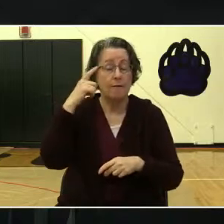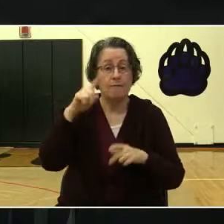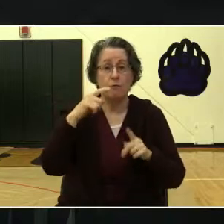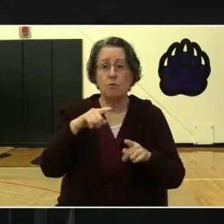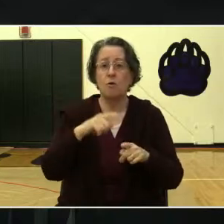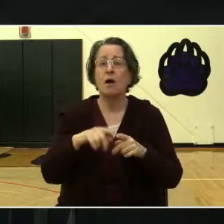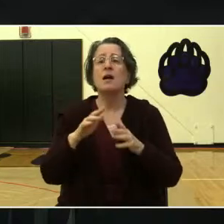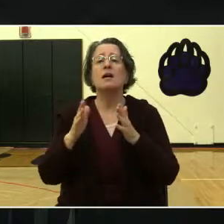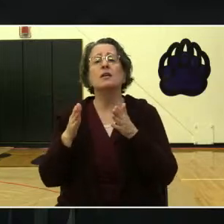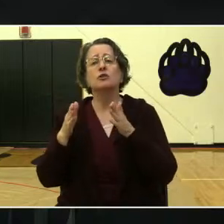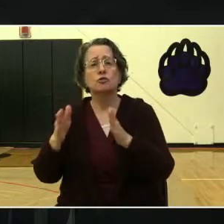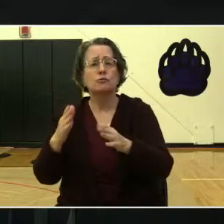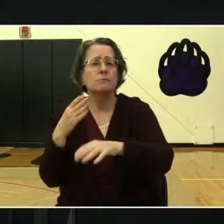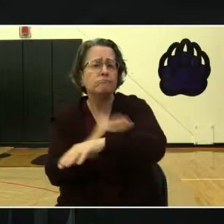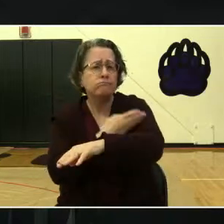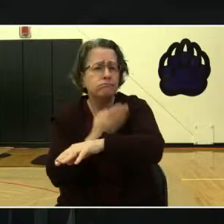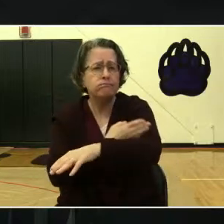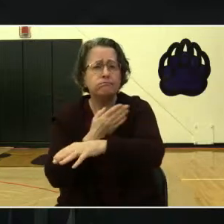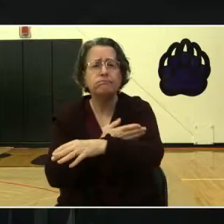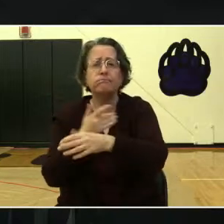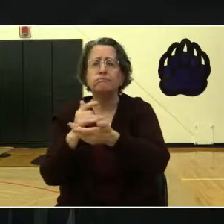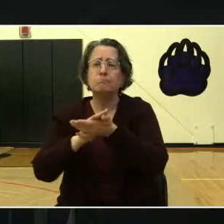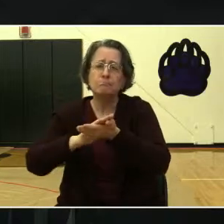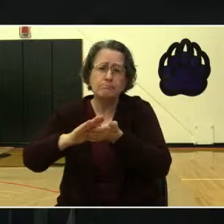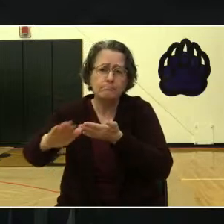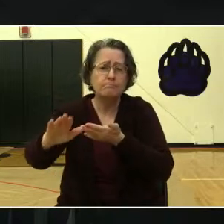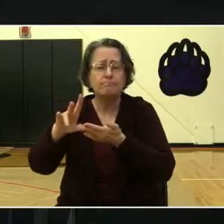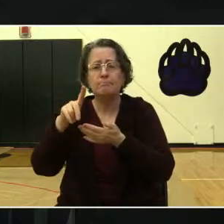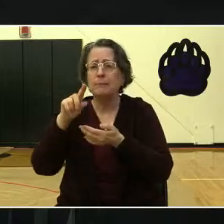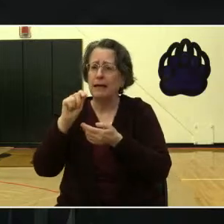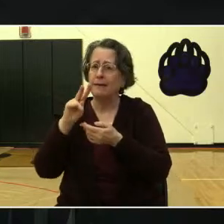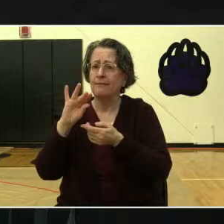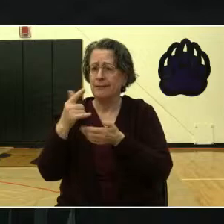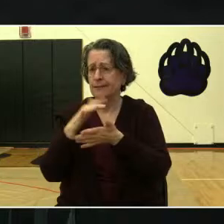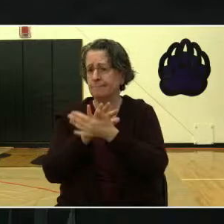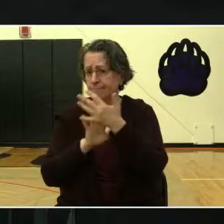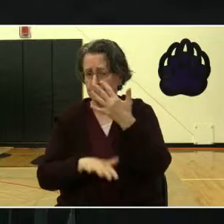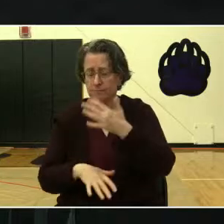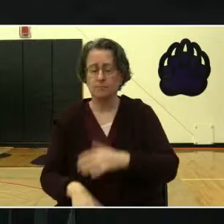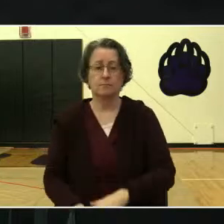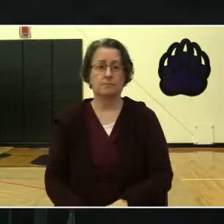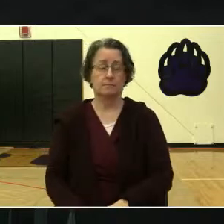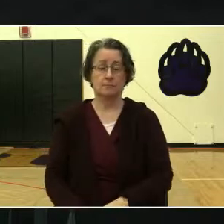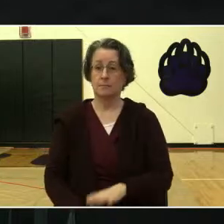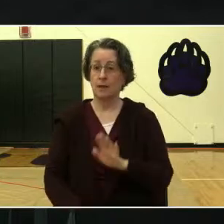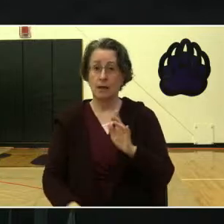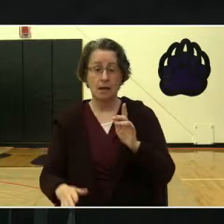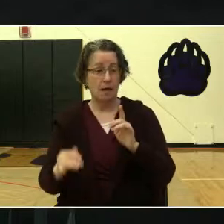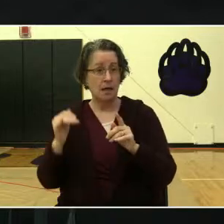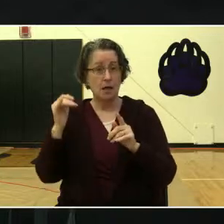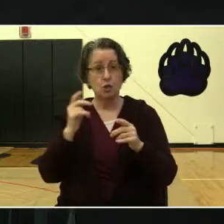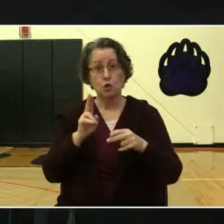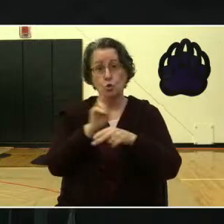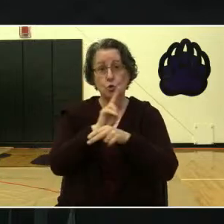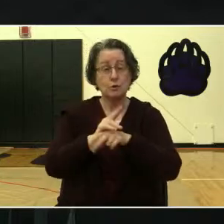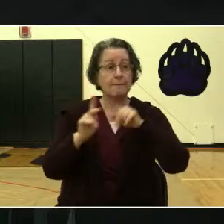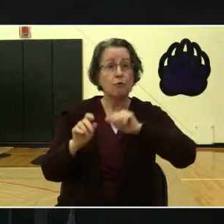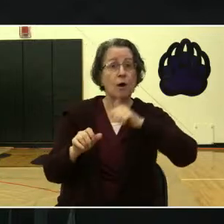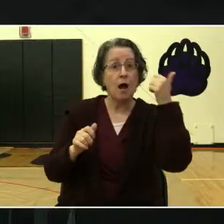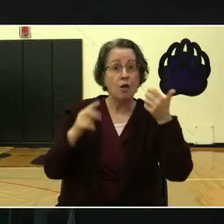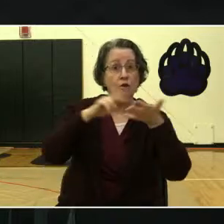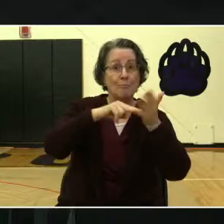allocate other money from the unassigned fund balance for another purpose was not publicly